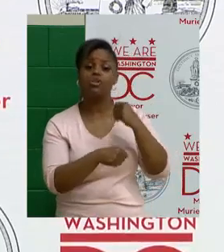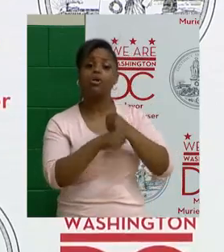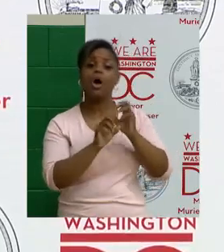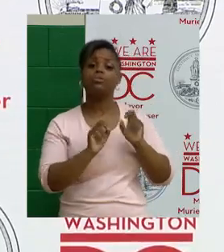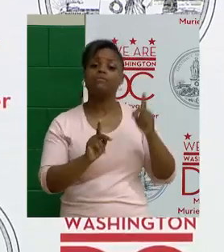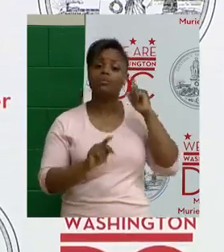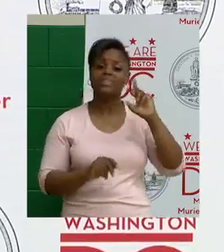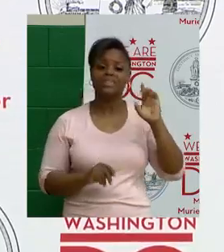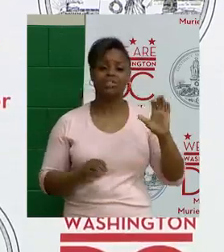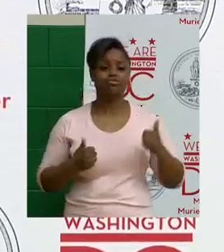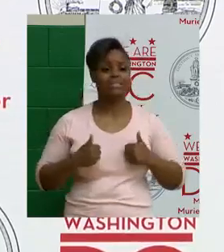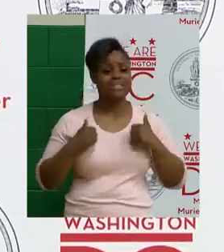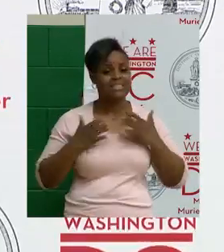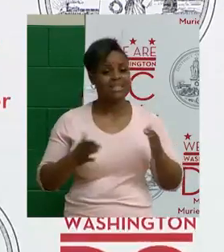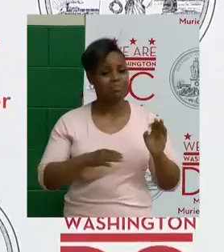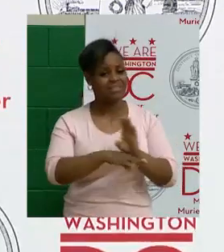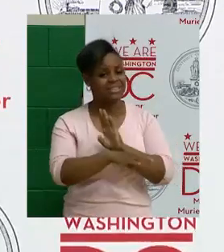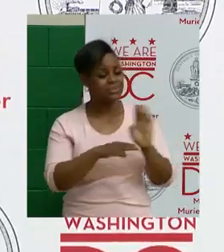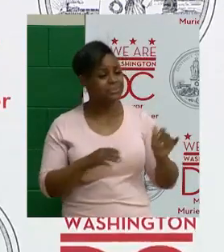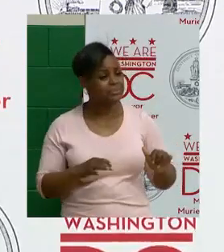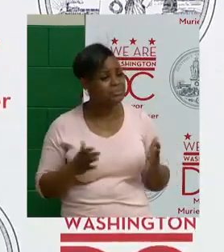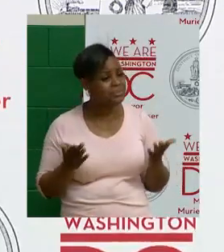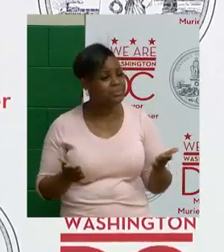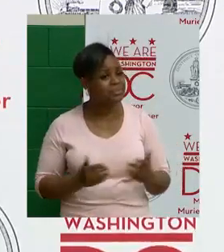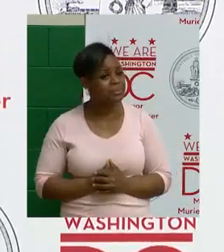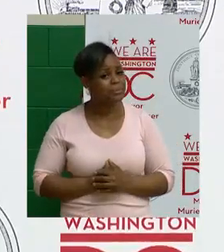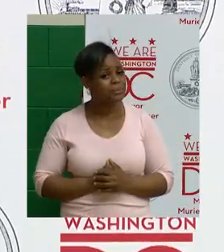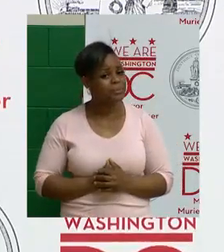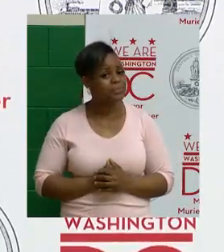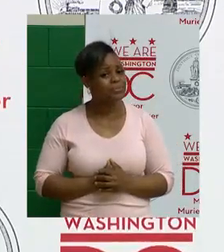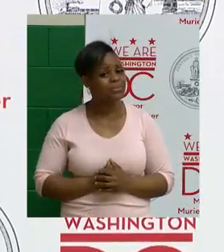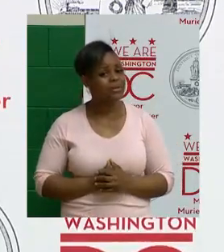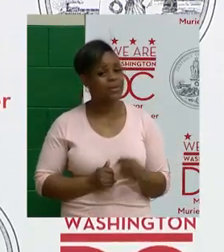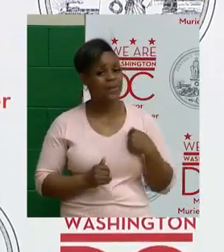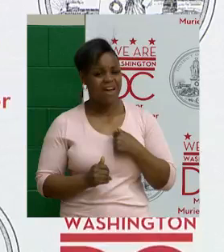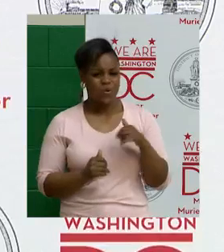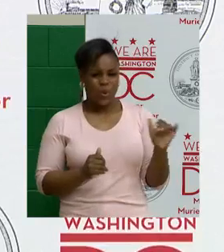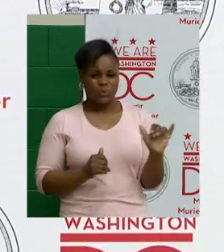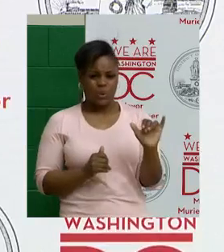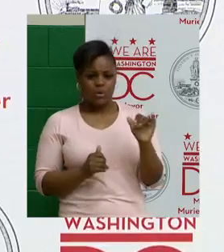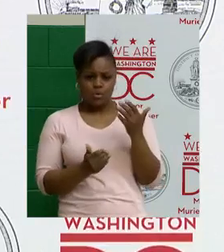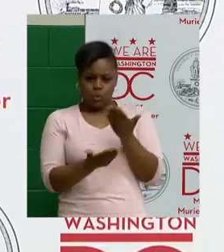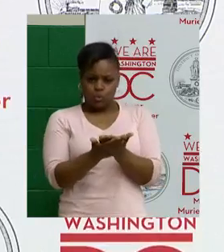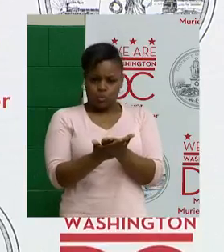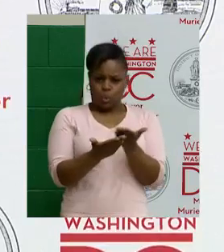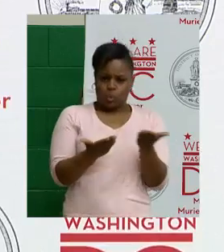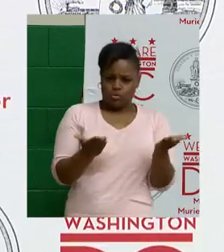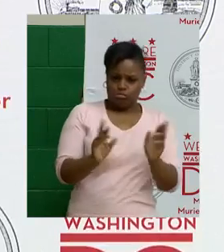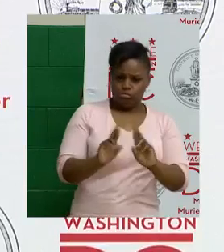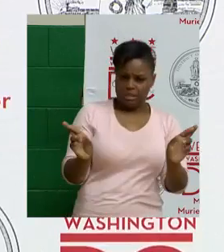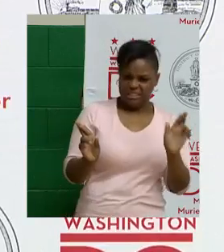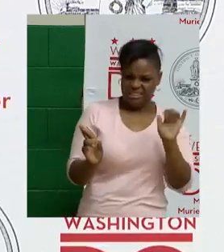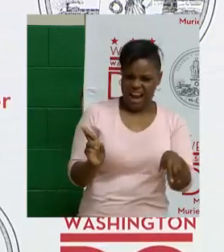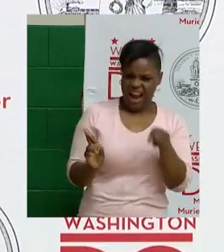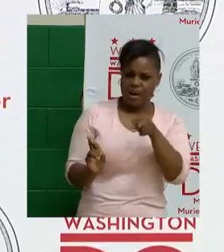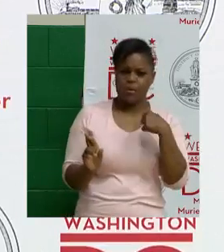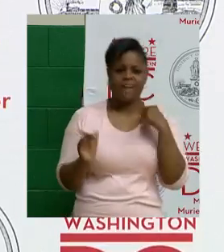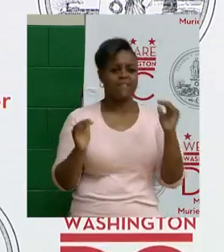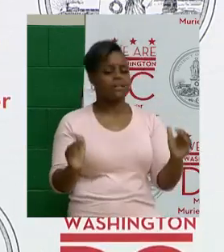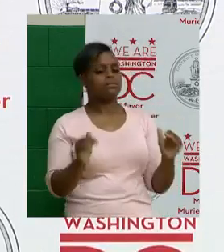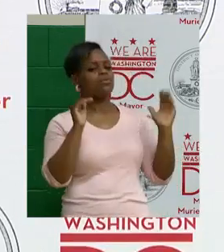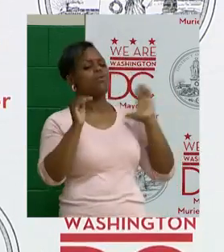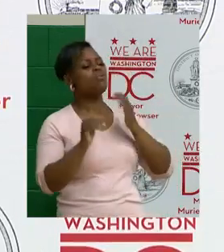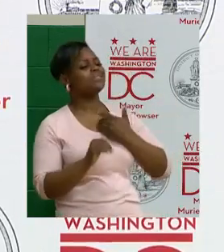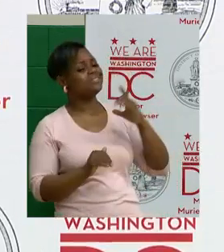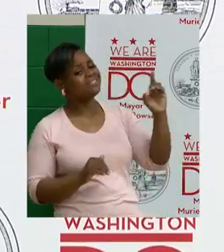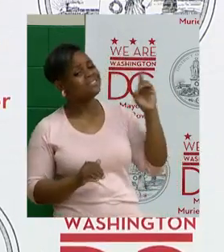and businesses. And we had the resources that we needed to advance our DC values,